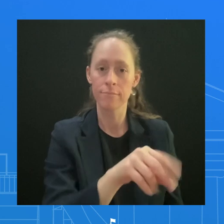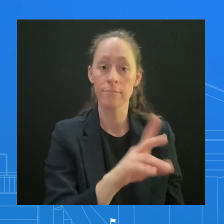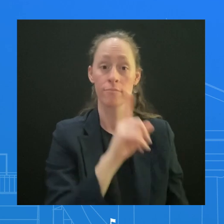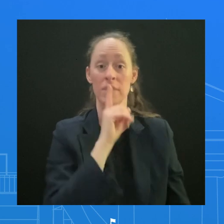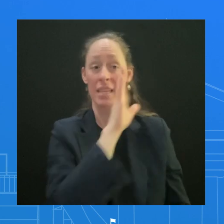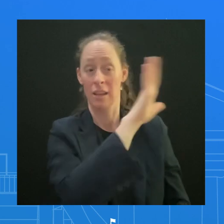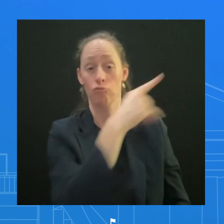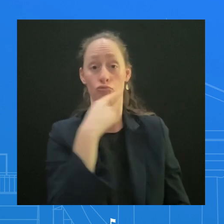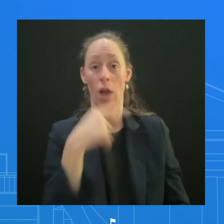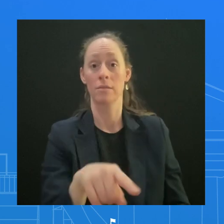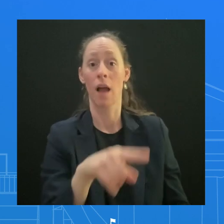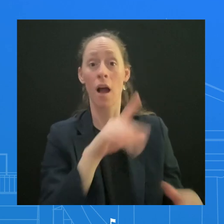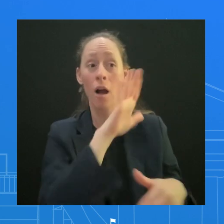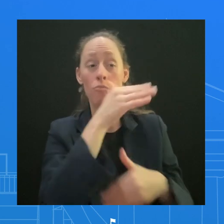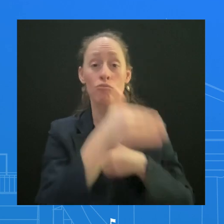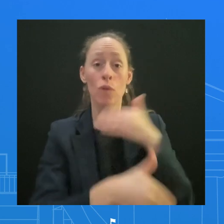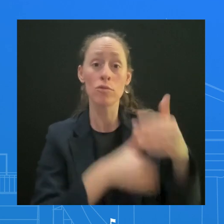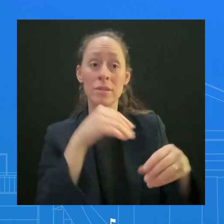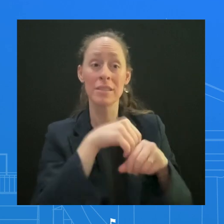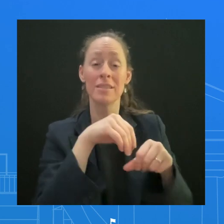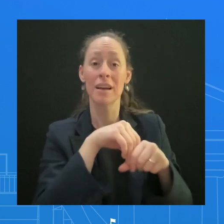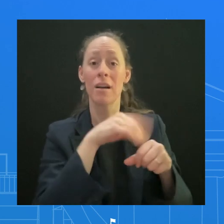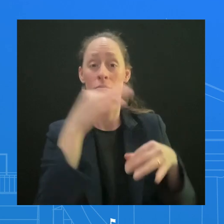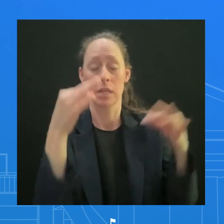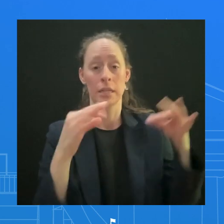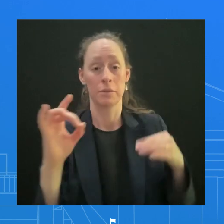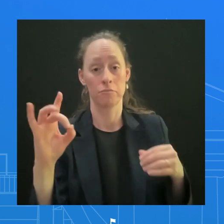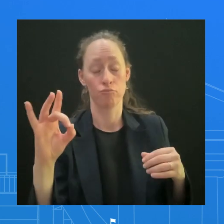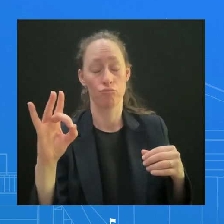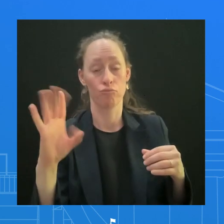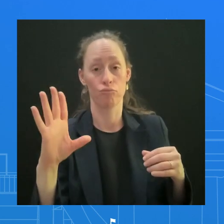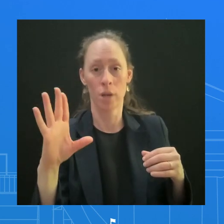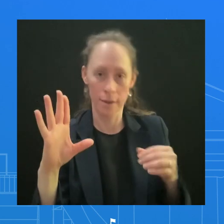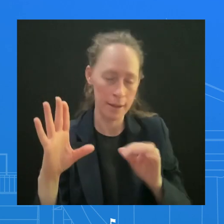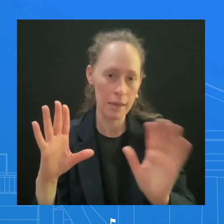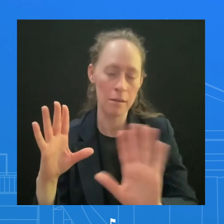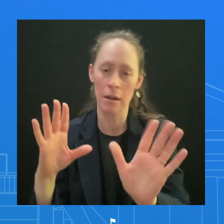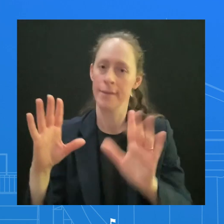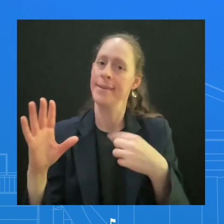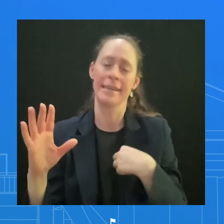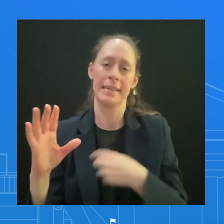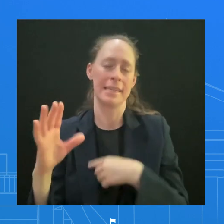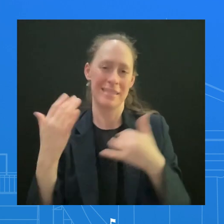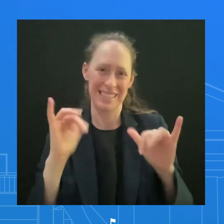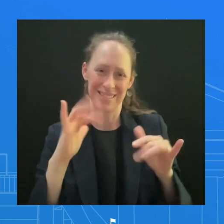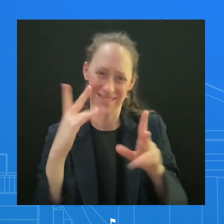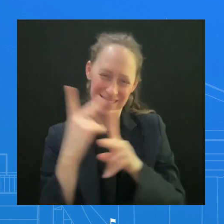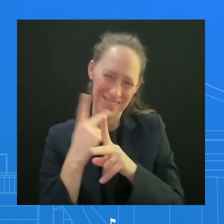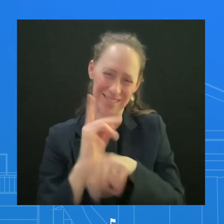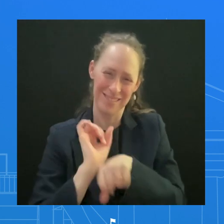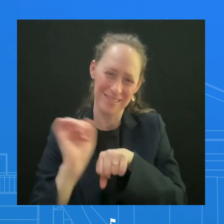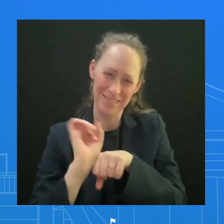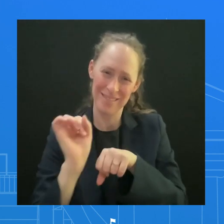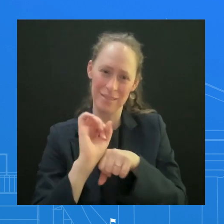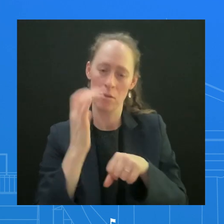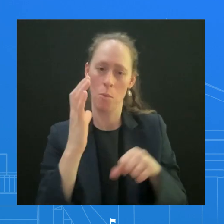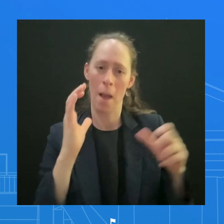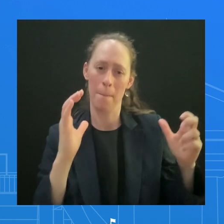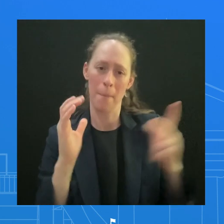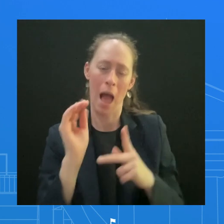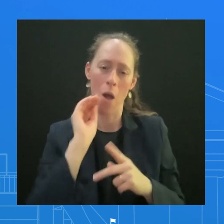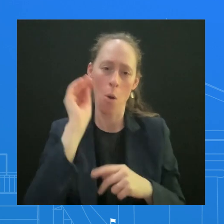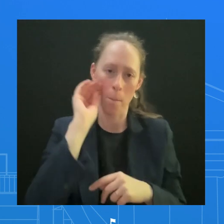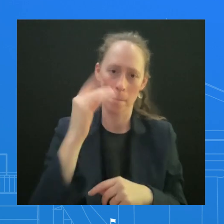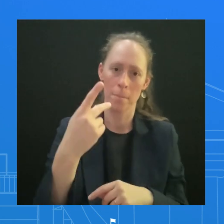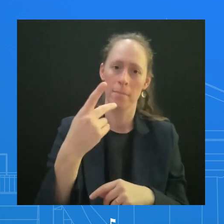about our efforts to try to get Evan and Paul Whelan home to their families where they belong. On Taiwan and India, what does the U.S.